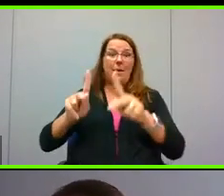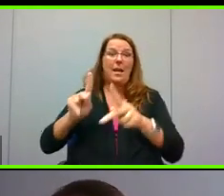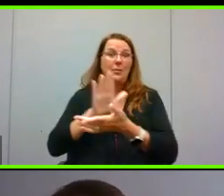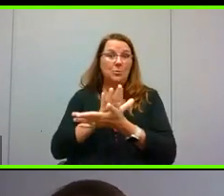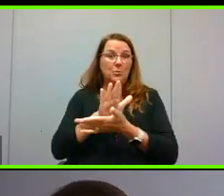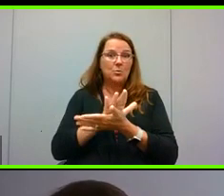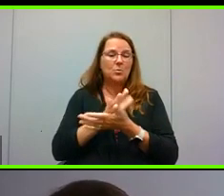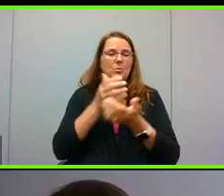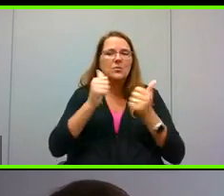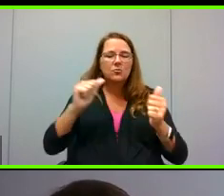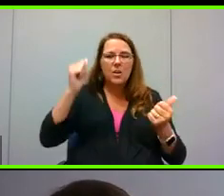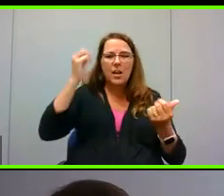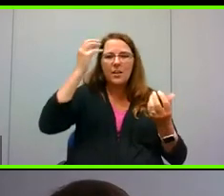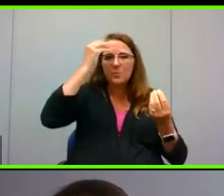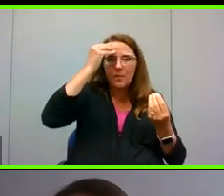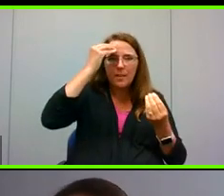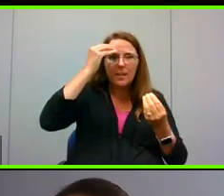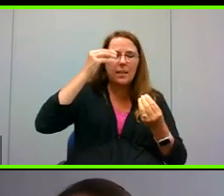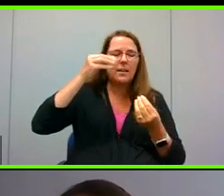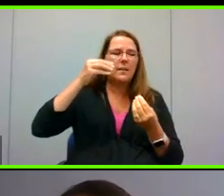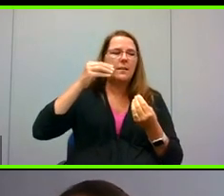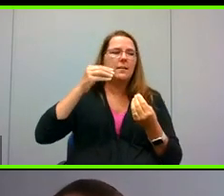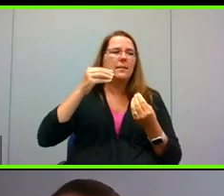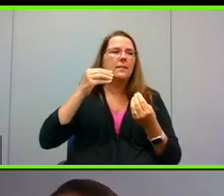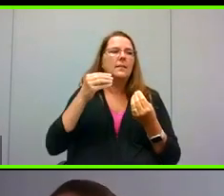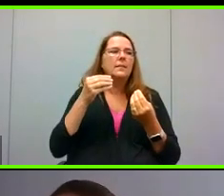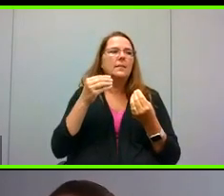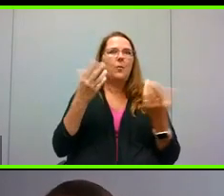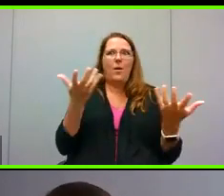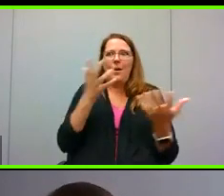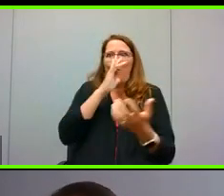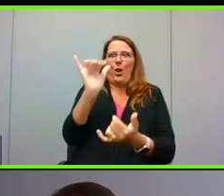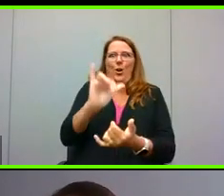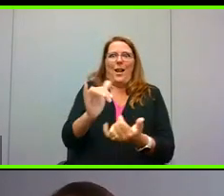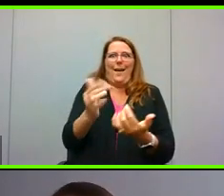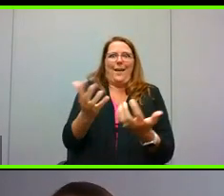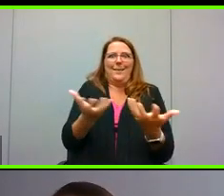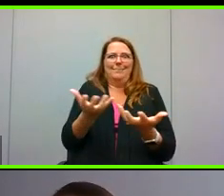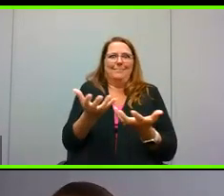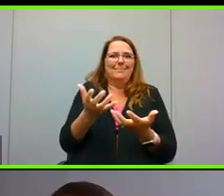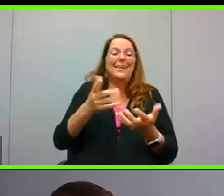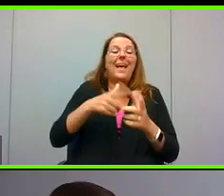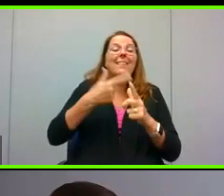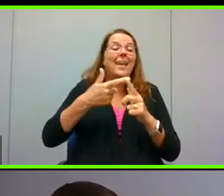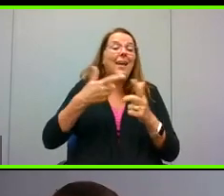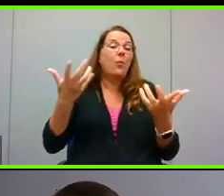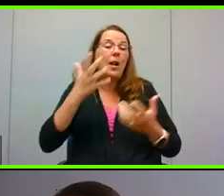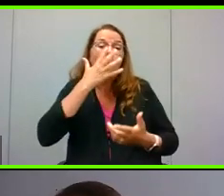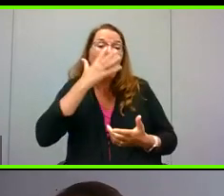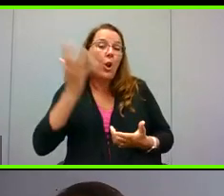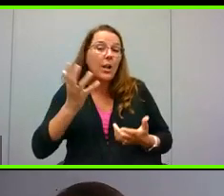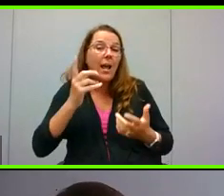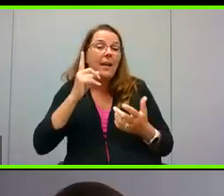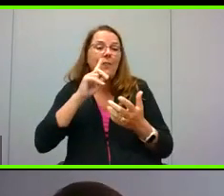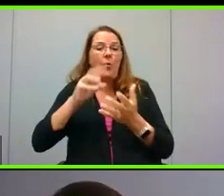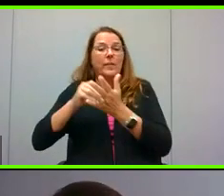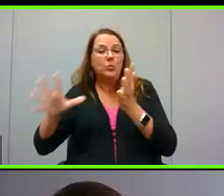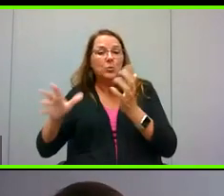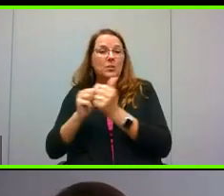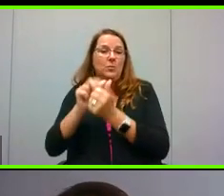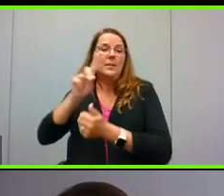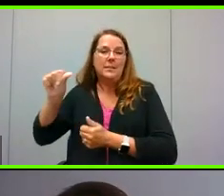think around what it's actually going to look like. And then what it's going to look like for our students with disabilities. And